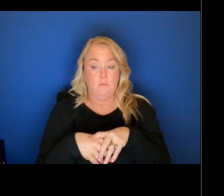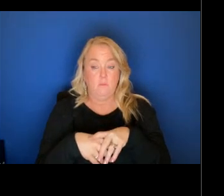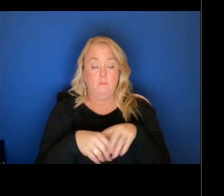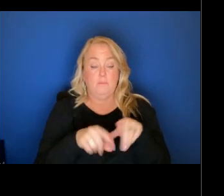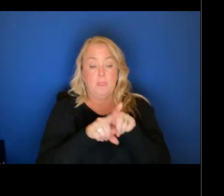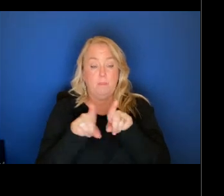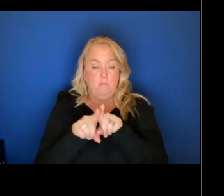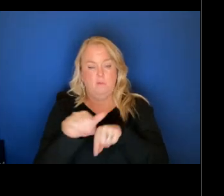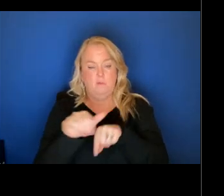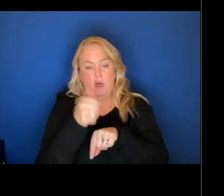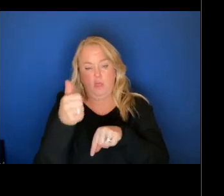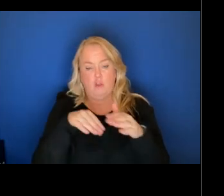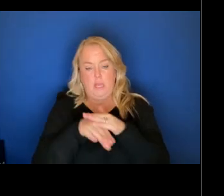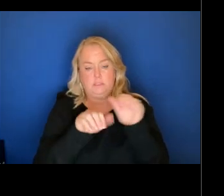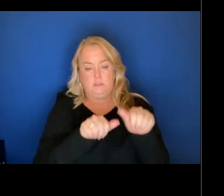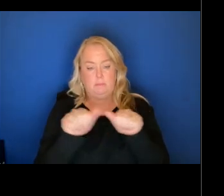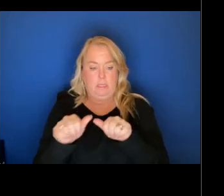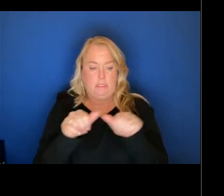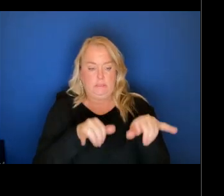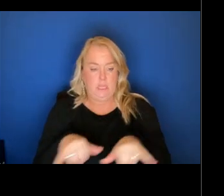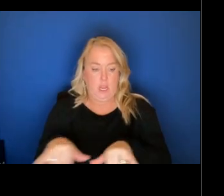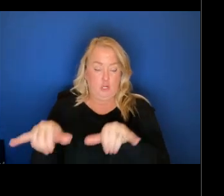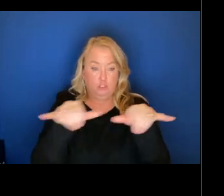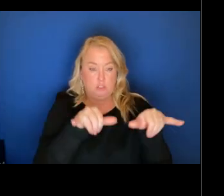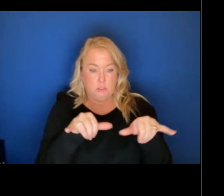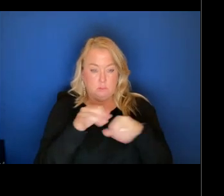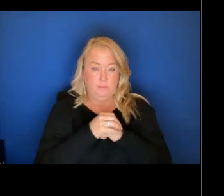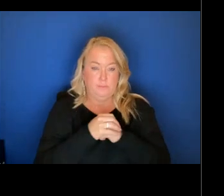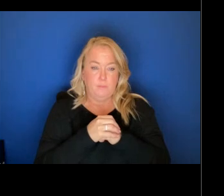and other accessibility standards.